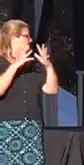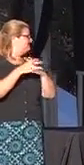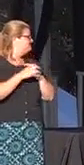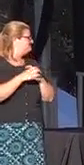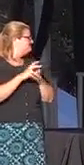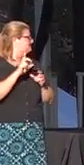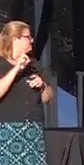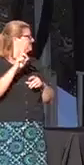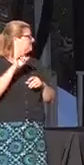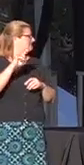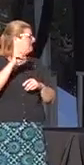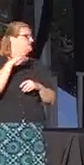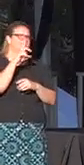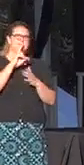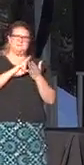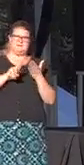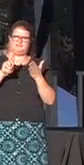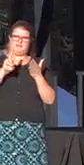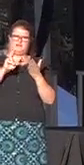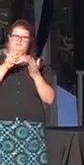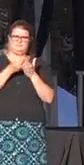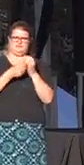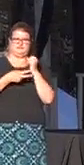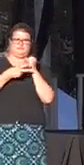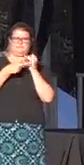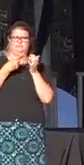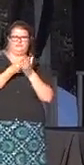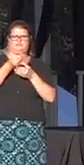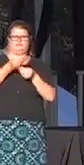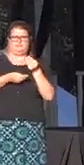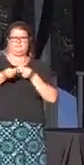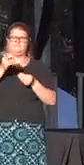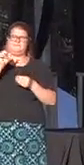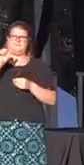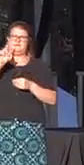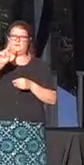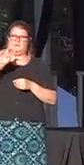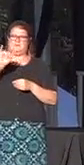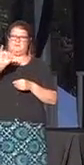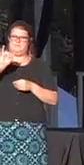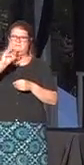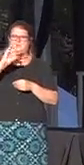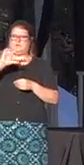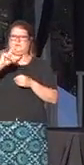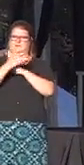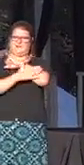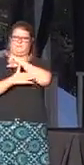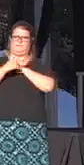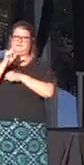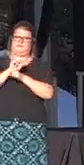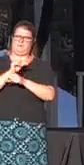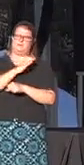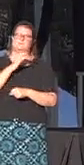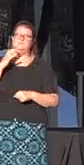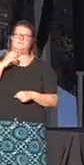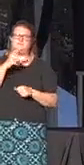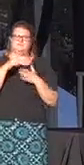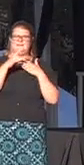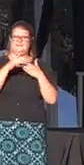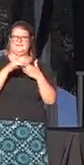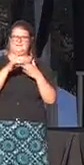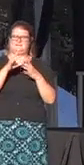Dale Kelly Bankhead is the Secretary Treasurer of the San Diego Imperial County's Labor Council, where she leads the